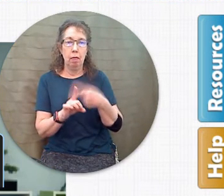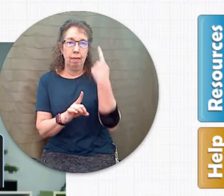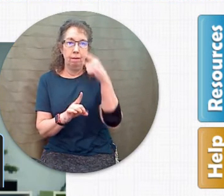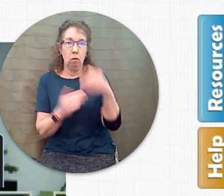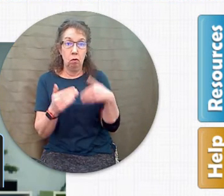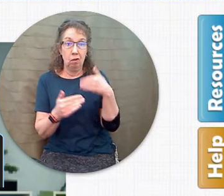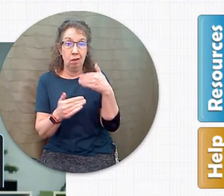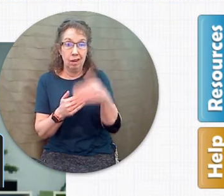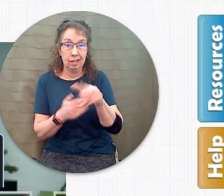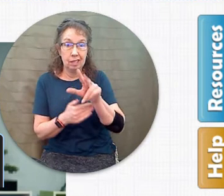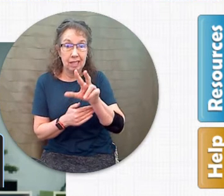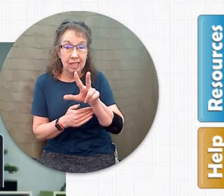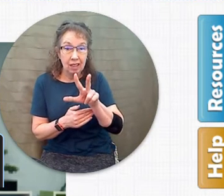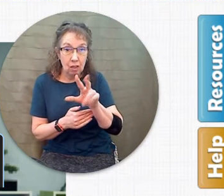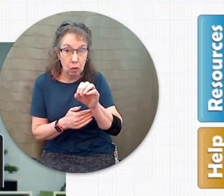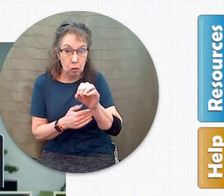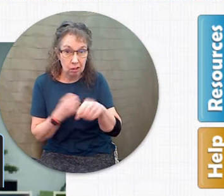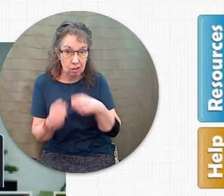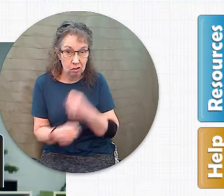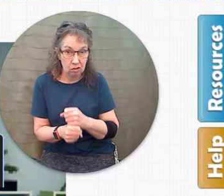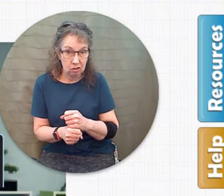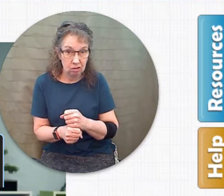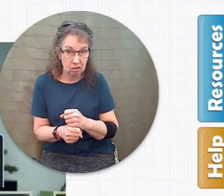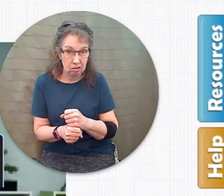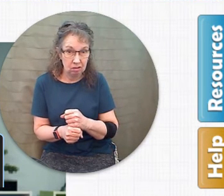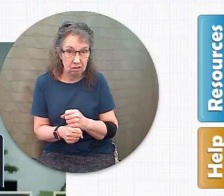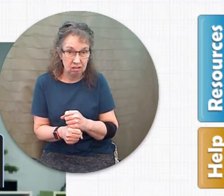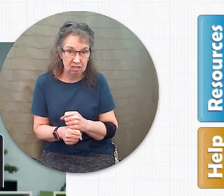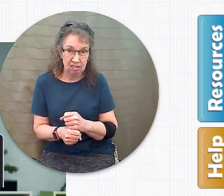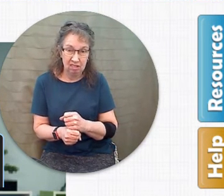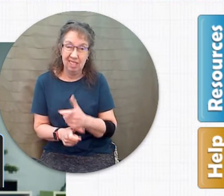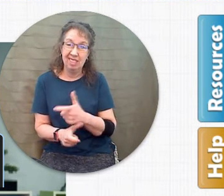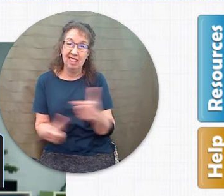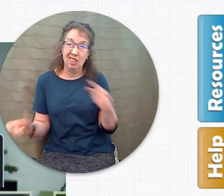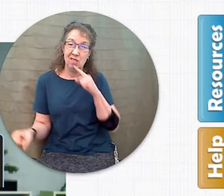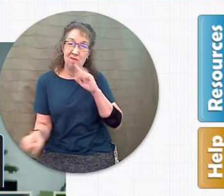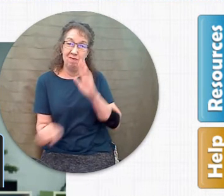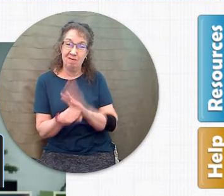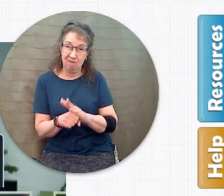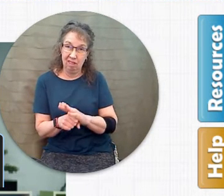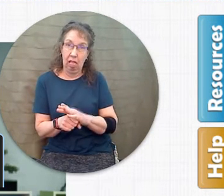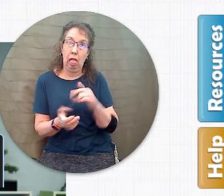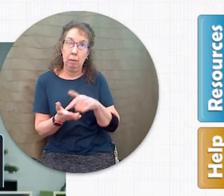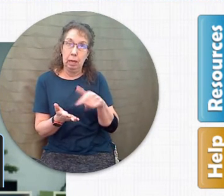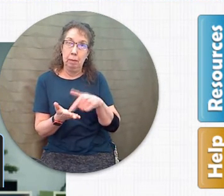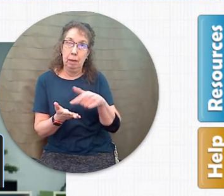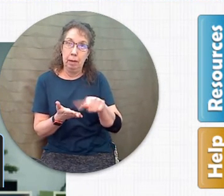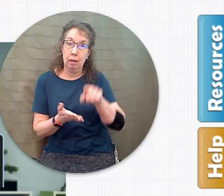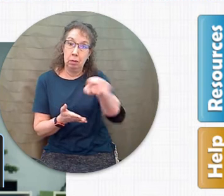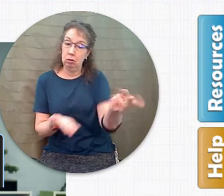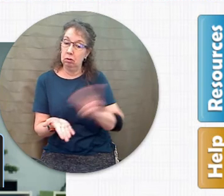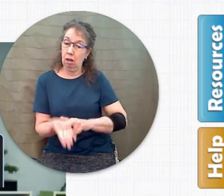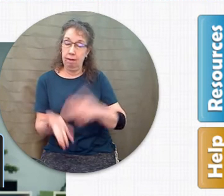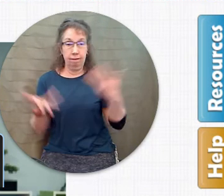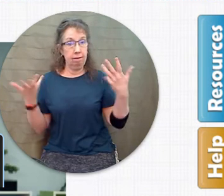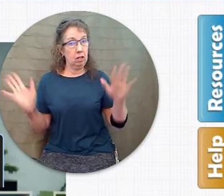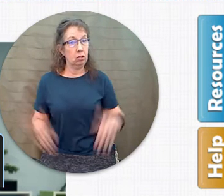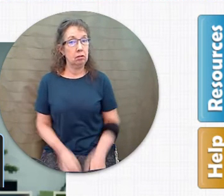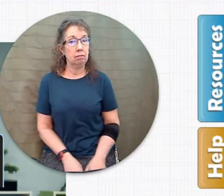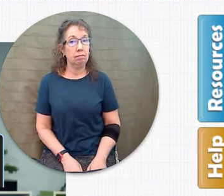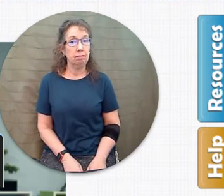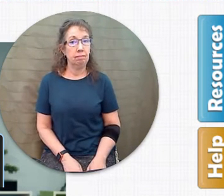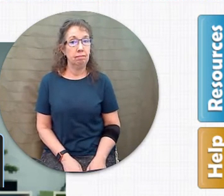next 30 years. I mean, that's a big commitment. But you sign on the dotted line, it gets